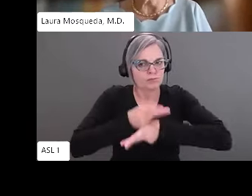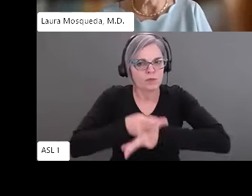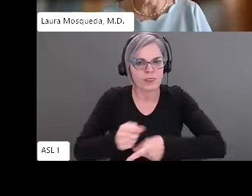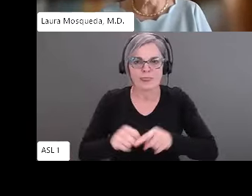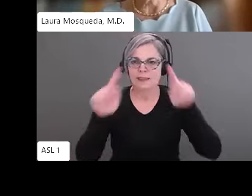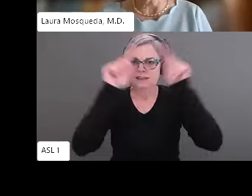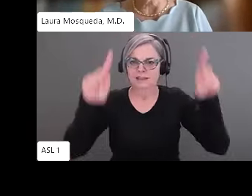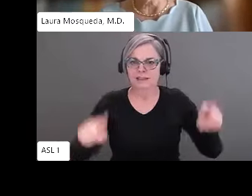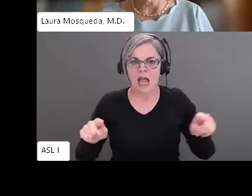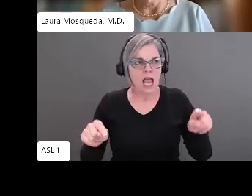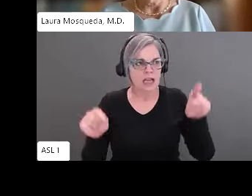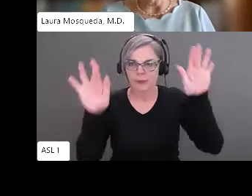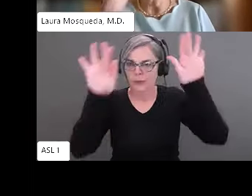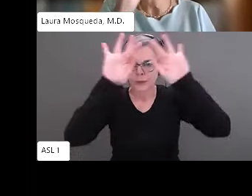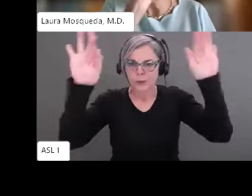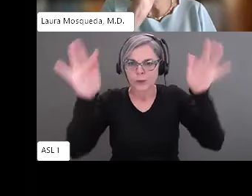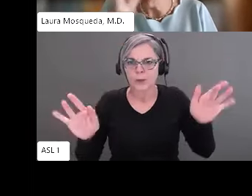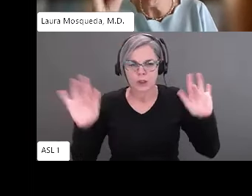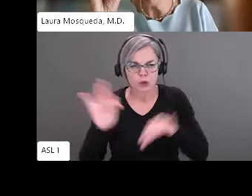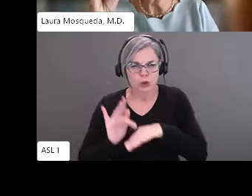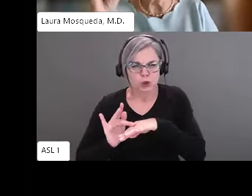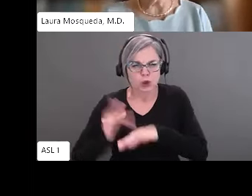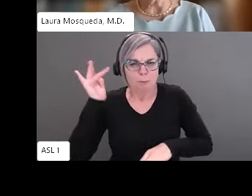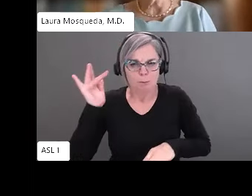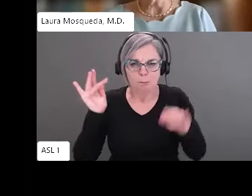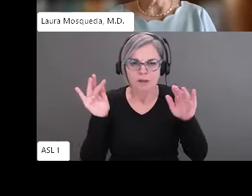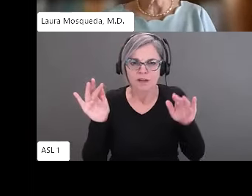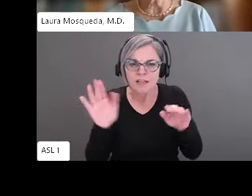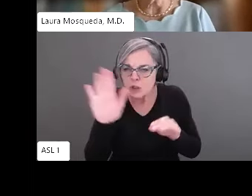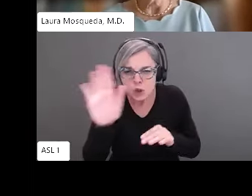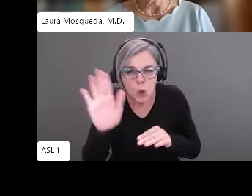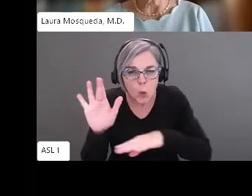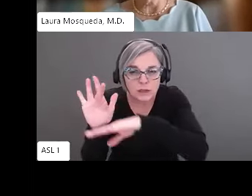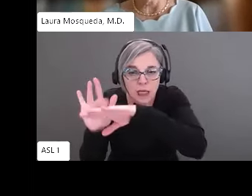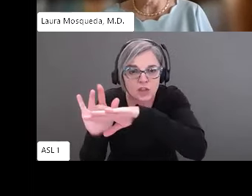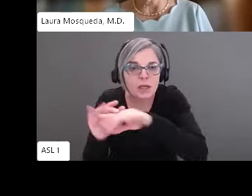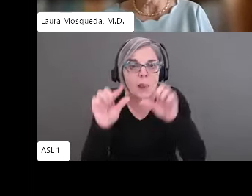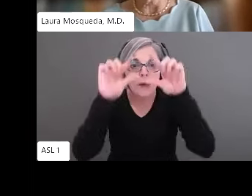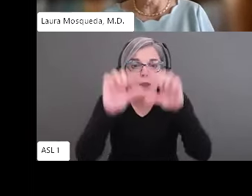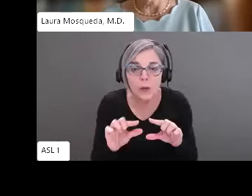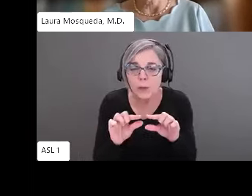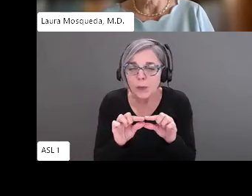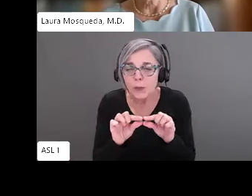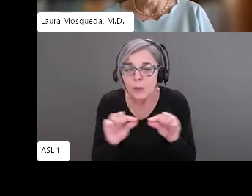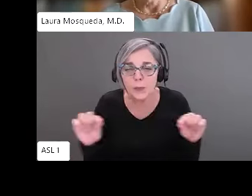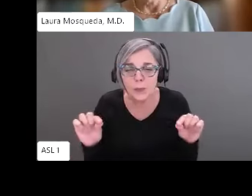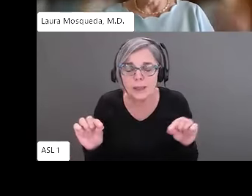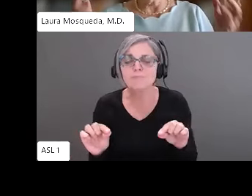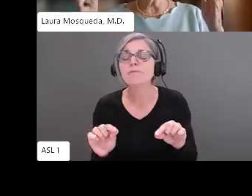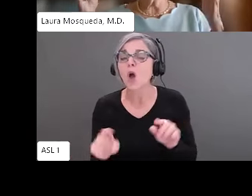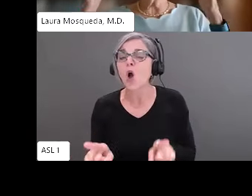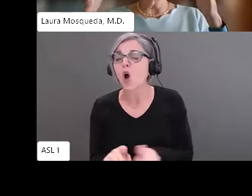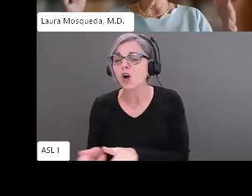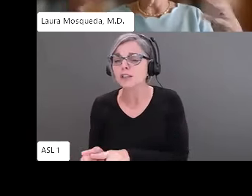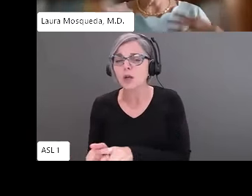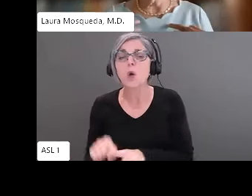the edges of this sign. And then in small print, it says also the bridge is out ahead. This